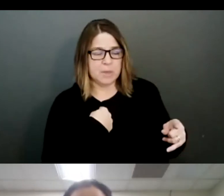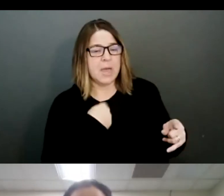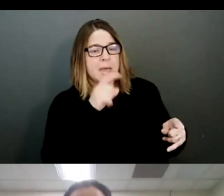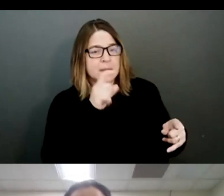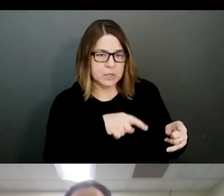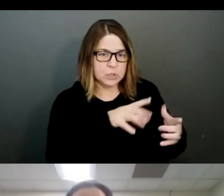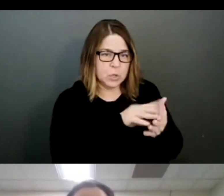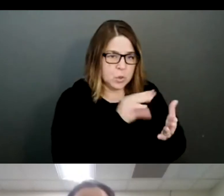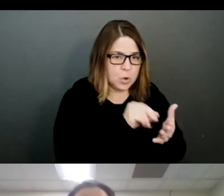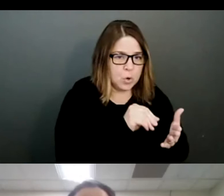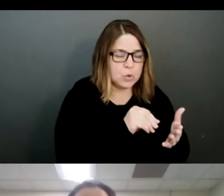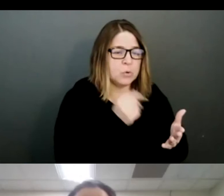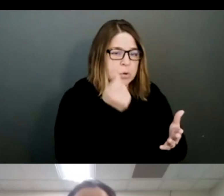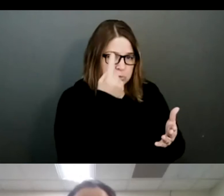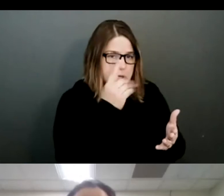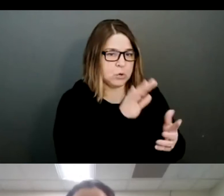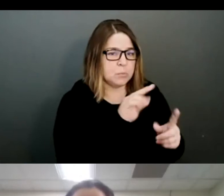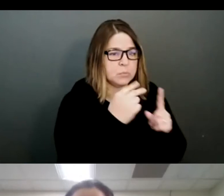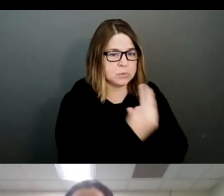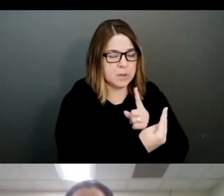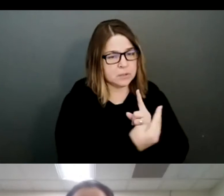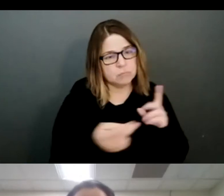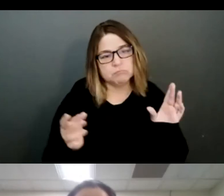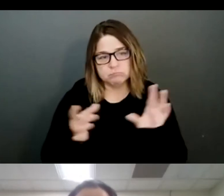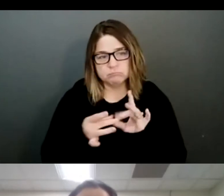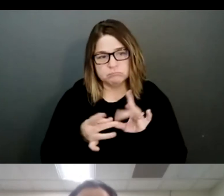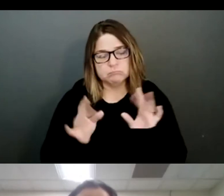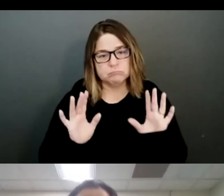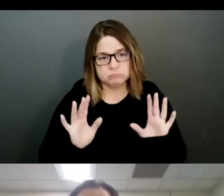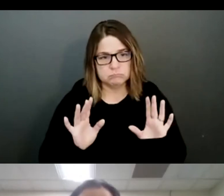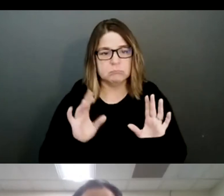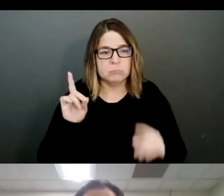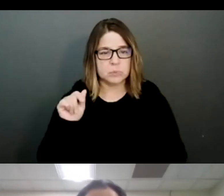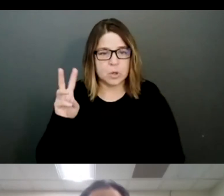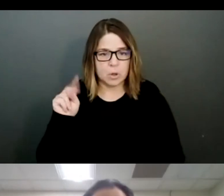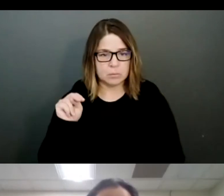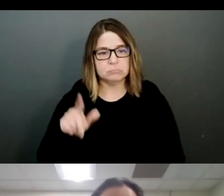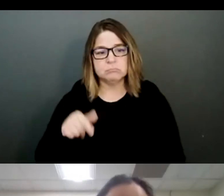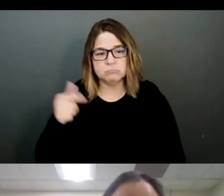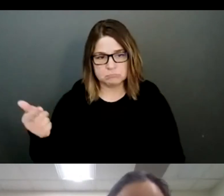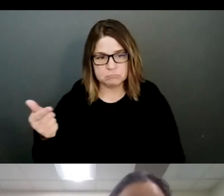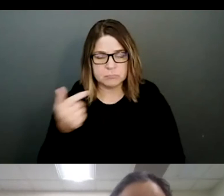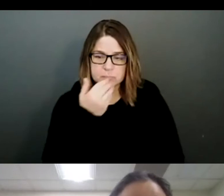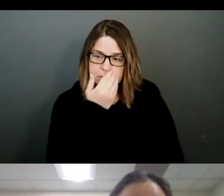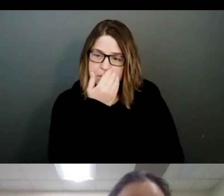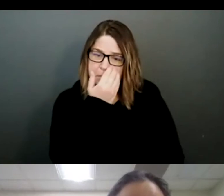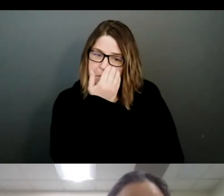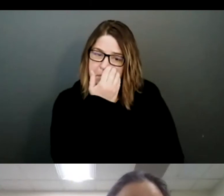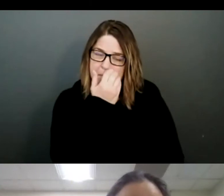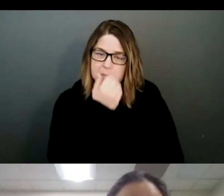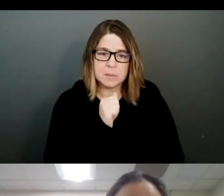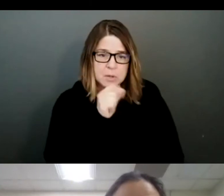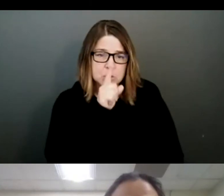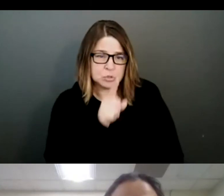So I believe I just wanted to share that, and maybe give Dawn a chance to speak. And I'm not sure how this is flowing, if there's going to